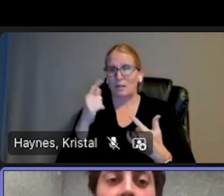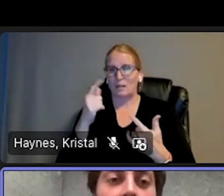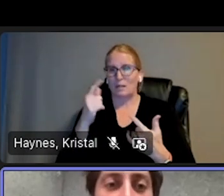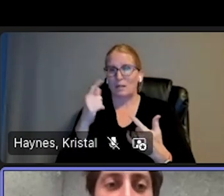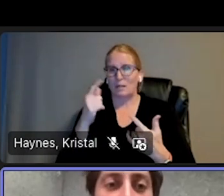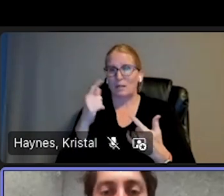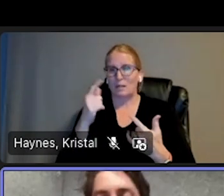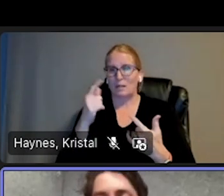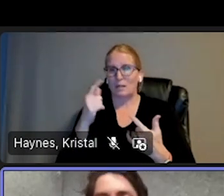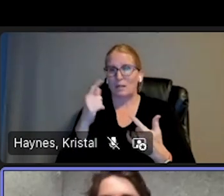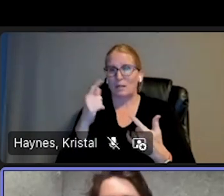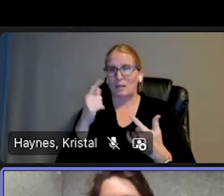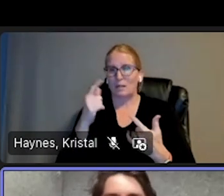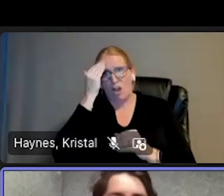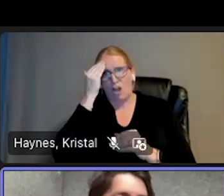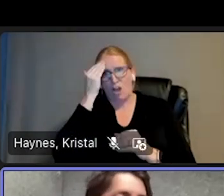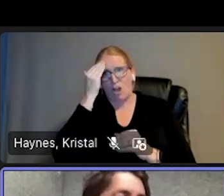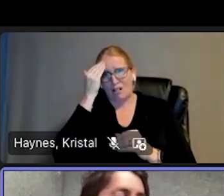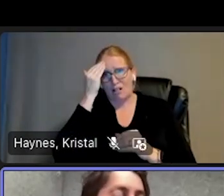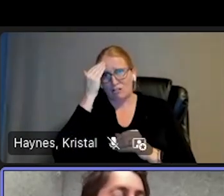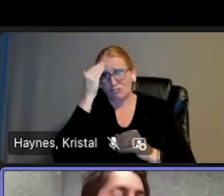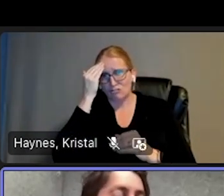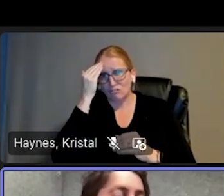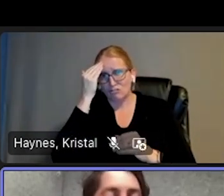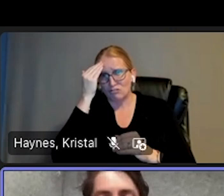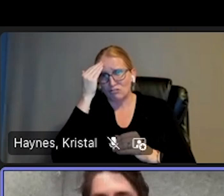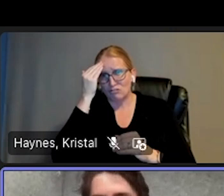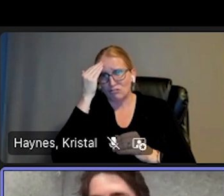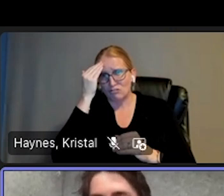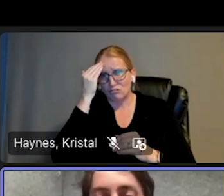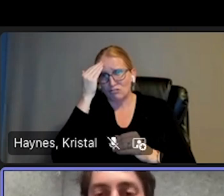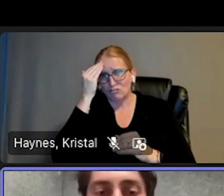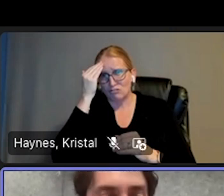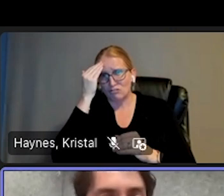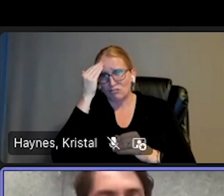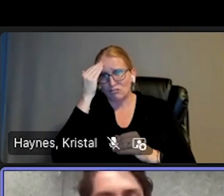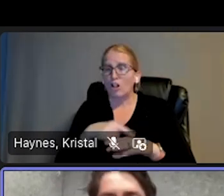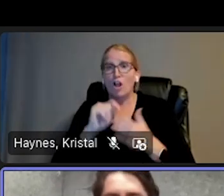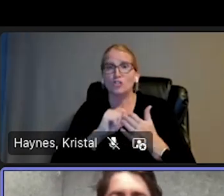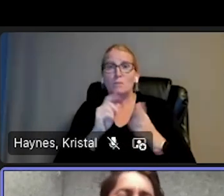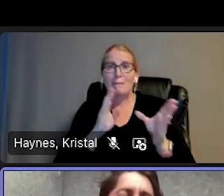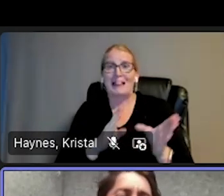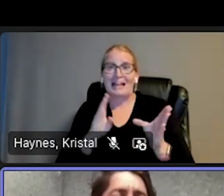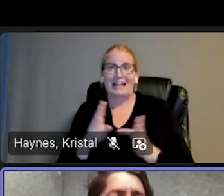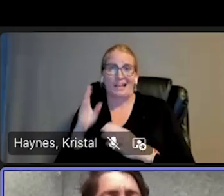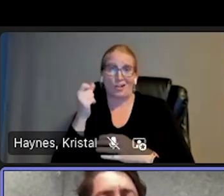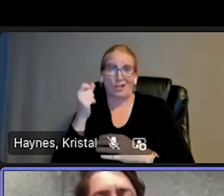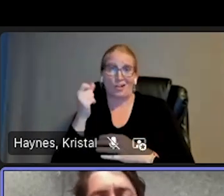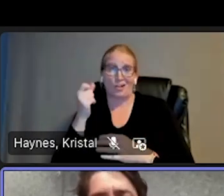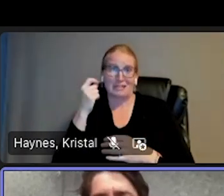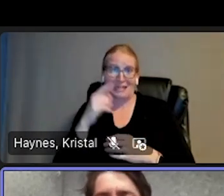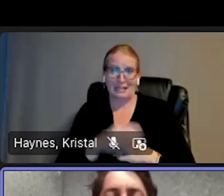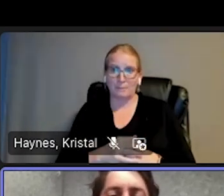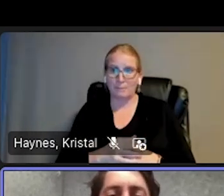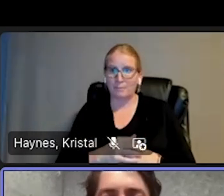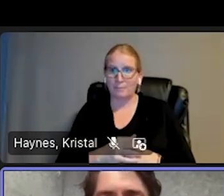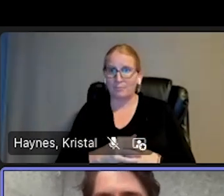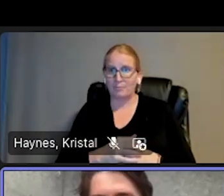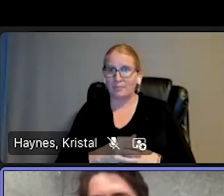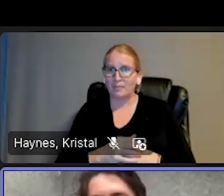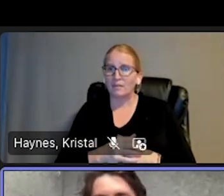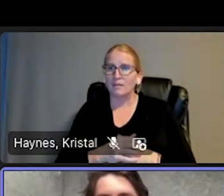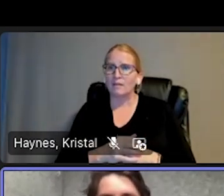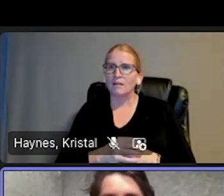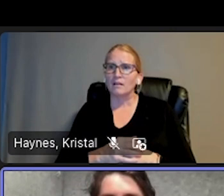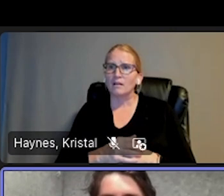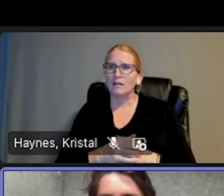and long-term planning understanding. Lastly, the Agency of Transportation, which had been issuing right-of-way application